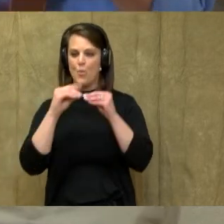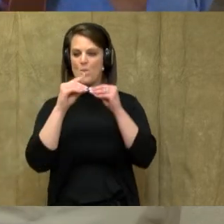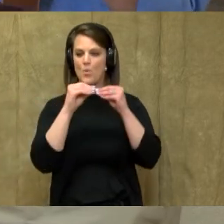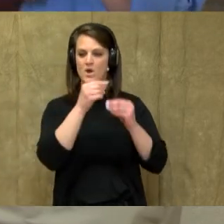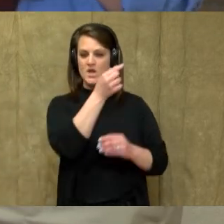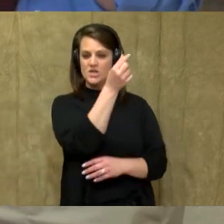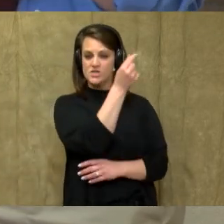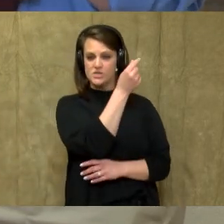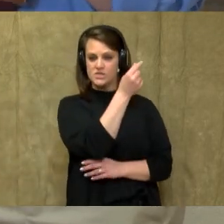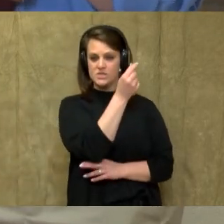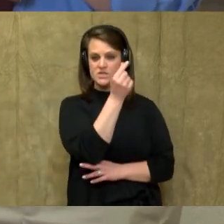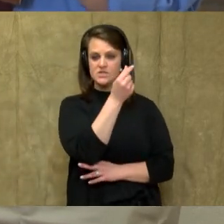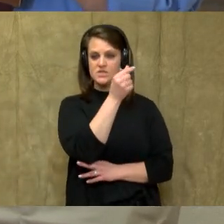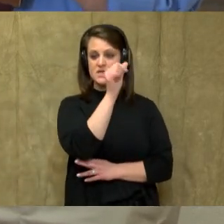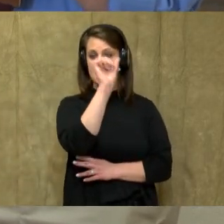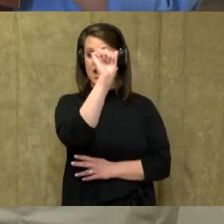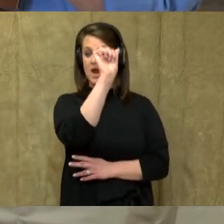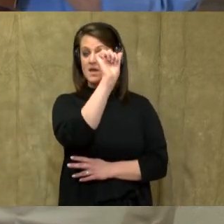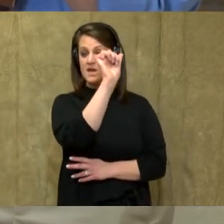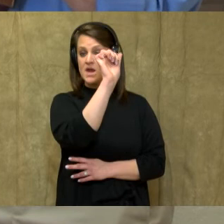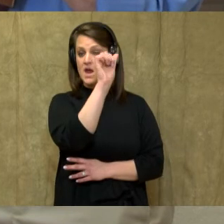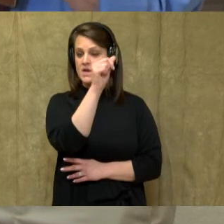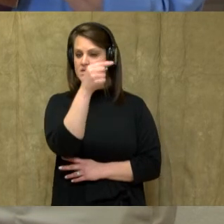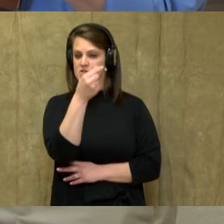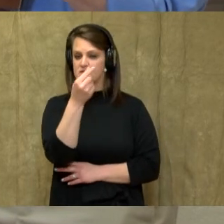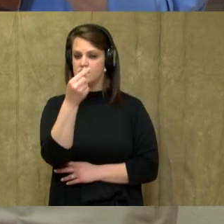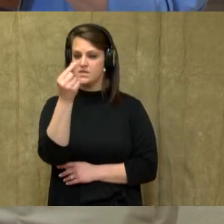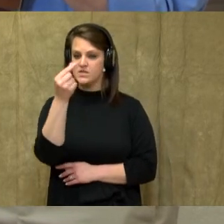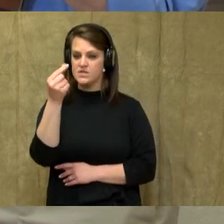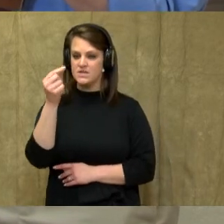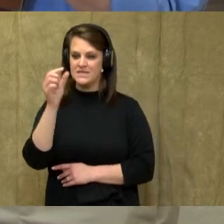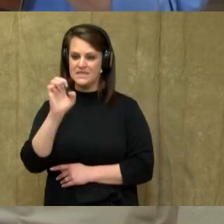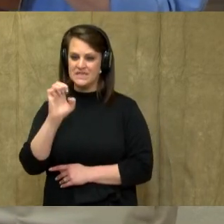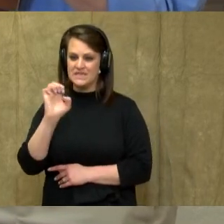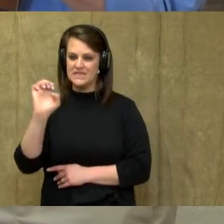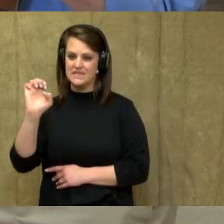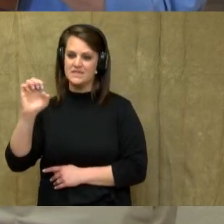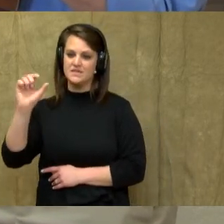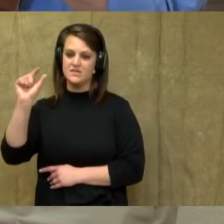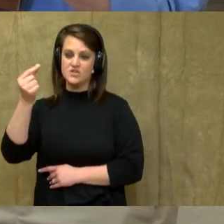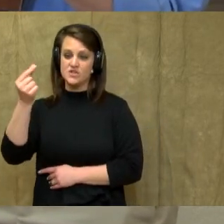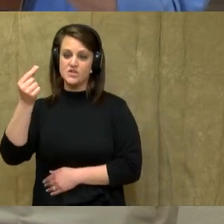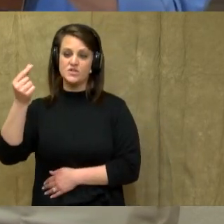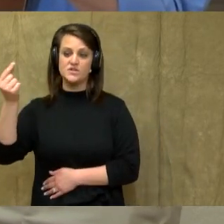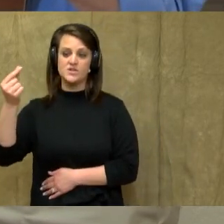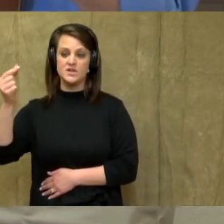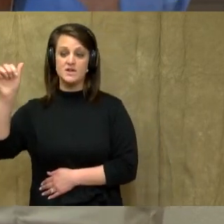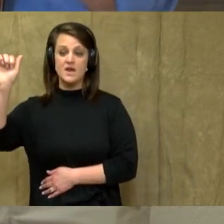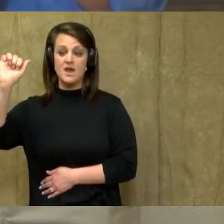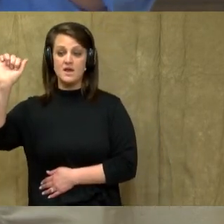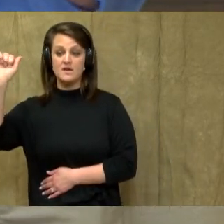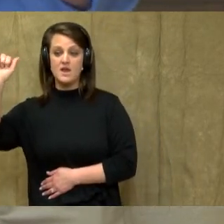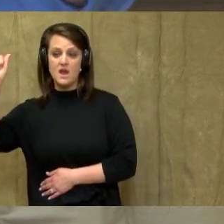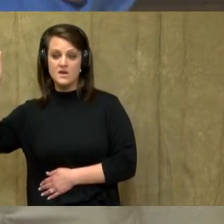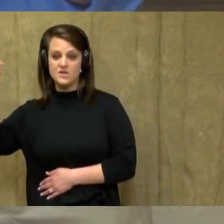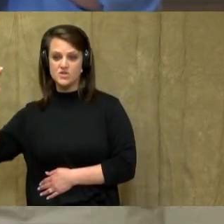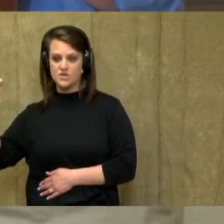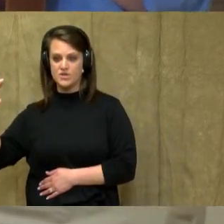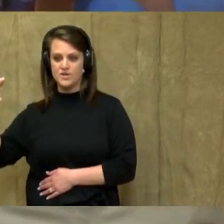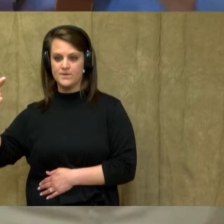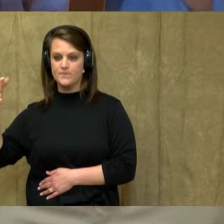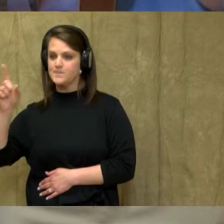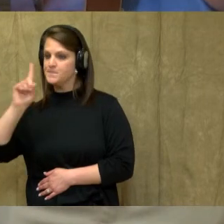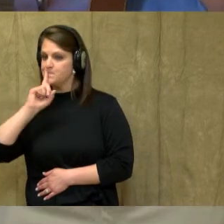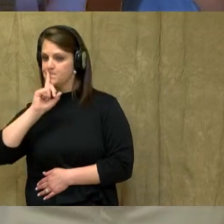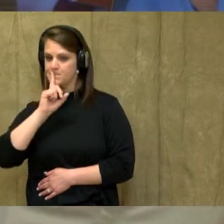time. G, G, A, G, G, E, E, G, G, A,